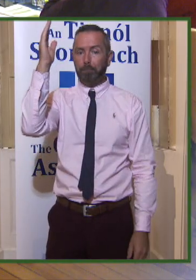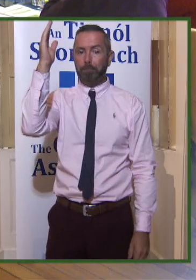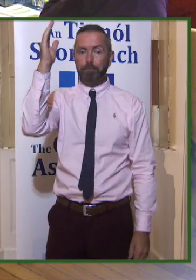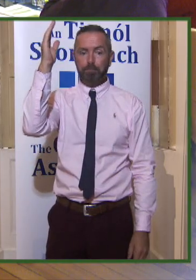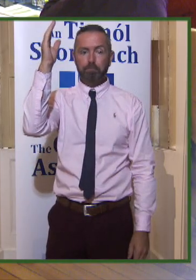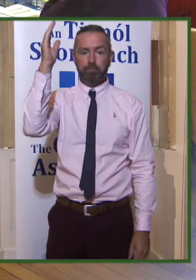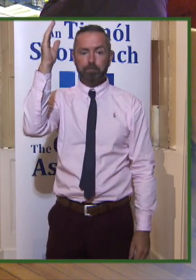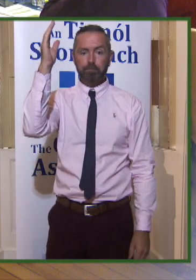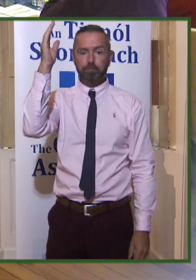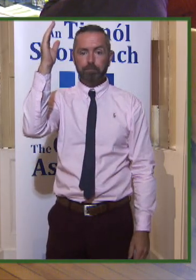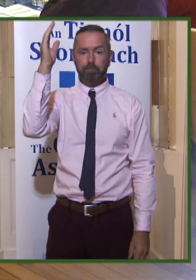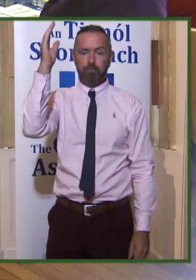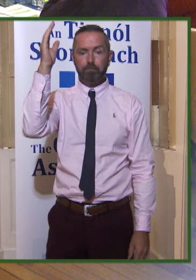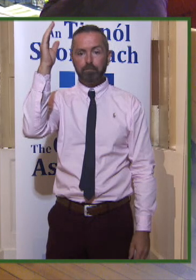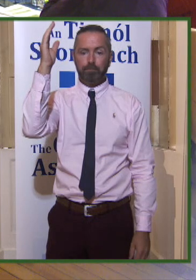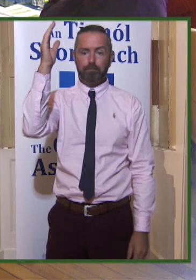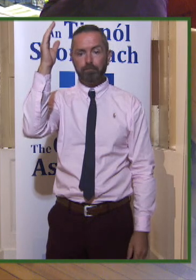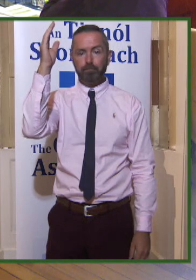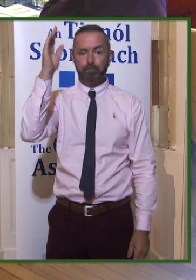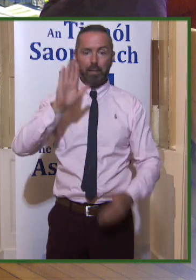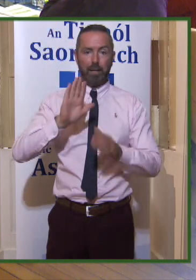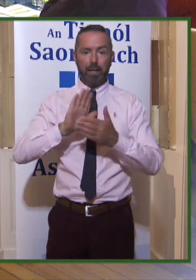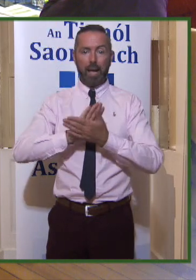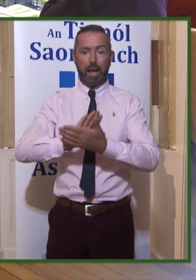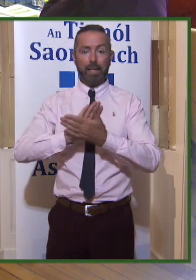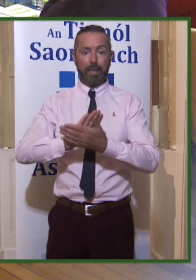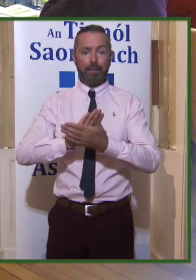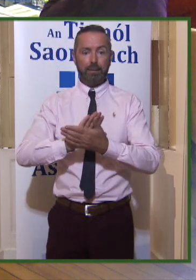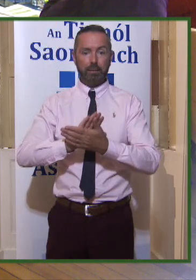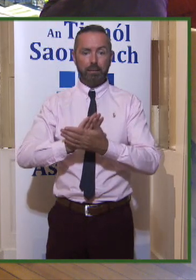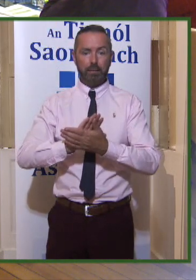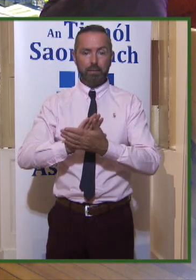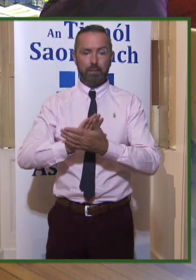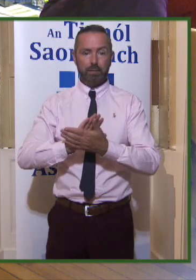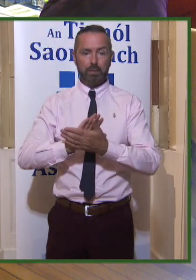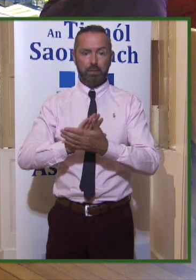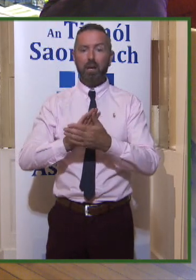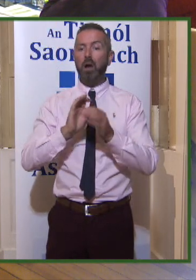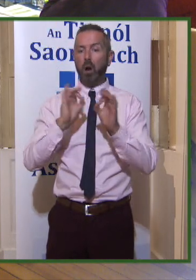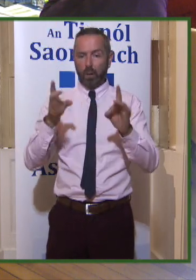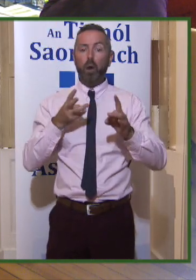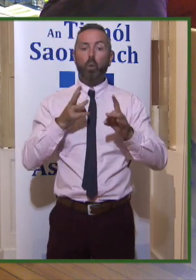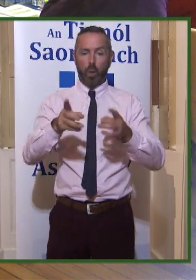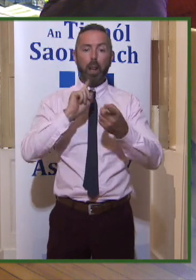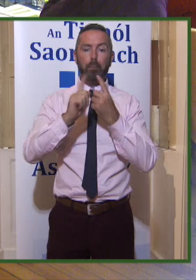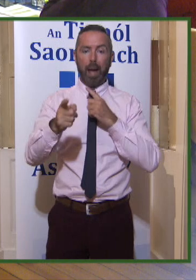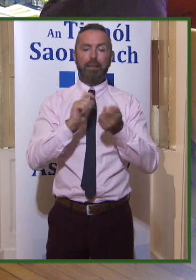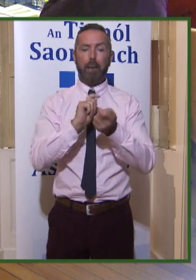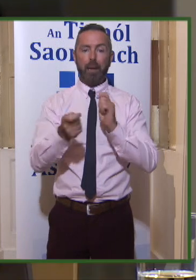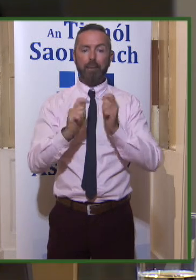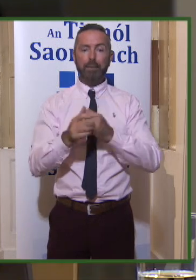Ooh. Okay, 1, 2, 3, against, 4, 5, 6. yeah. Against maybe. Yeah. Against might be better. Okay, the amendment is passed. We've